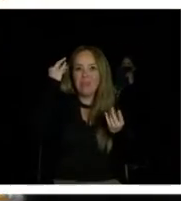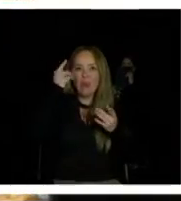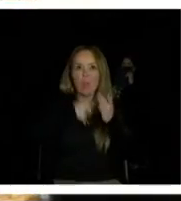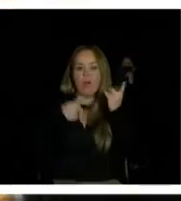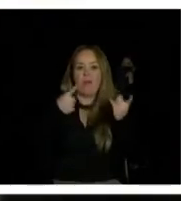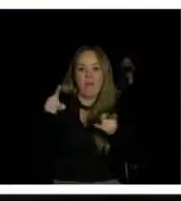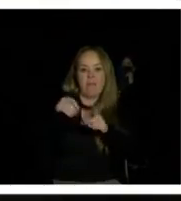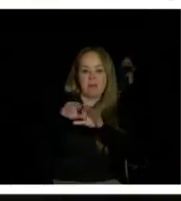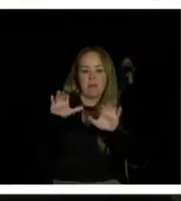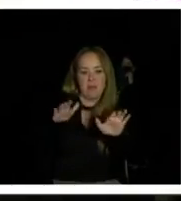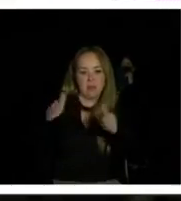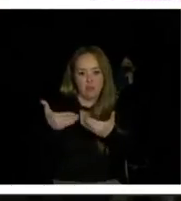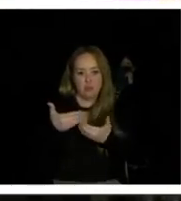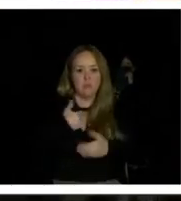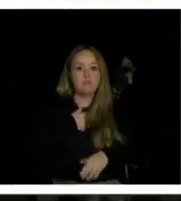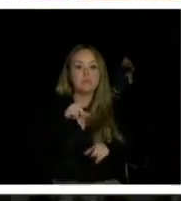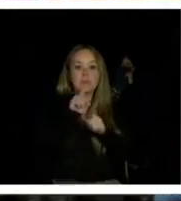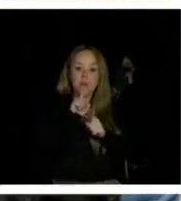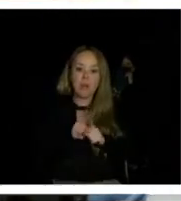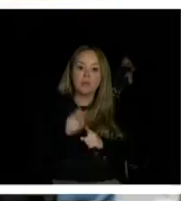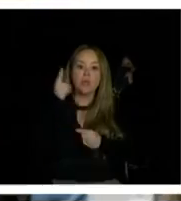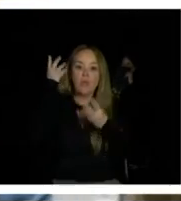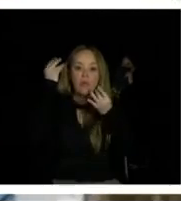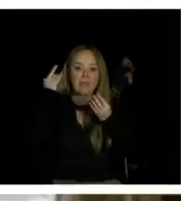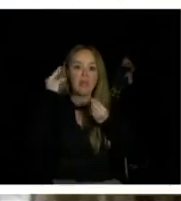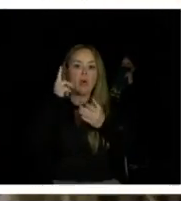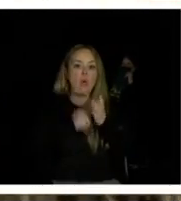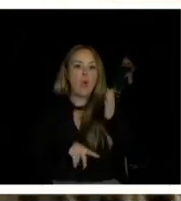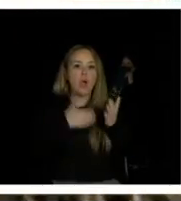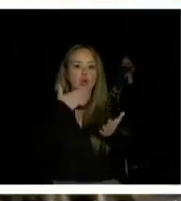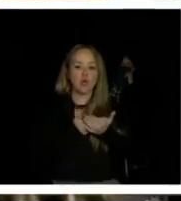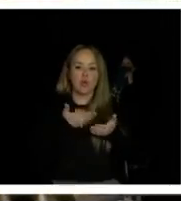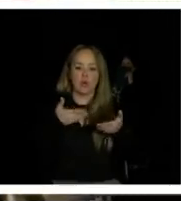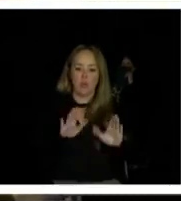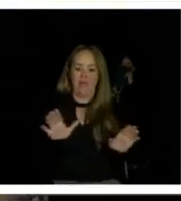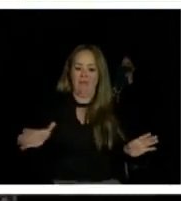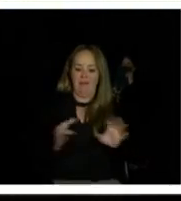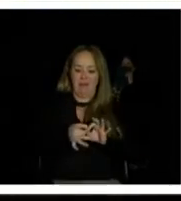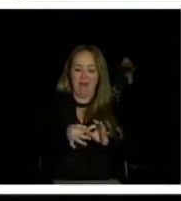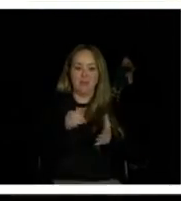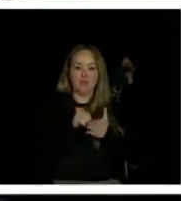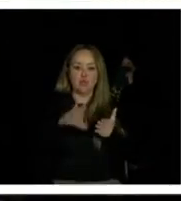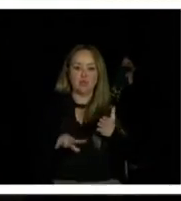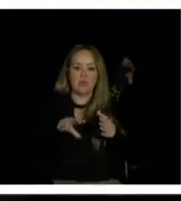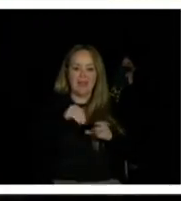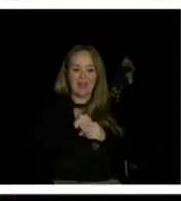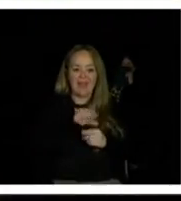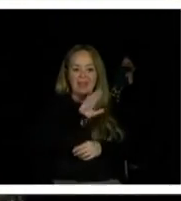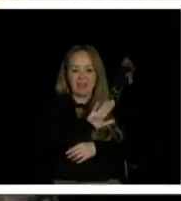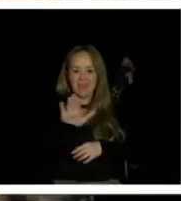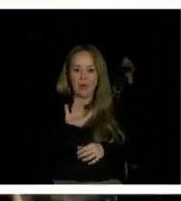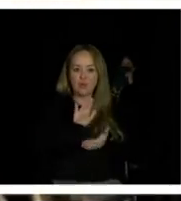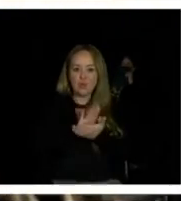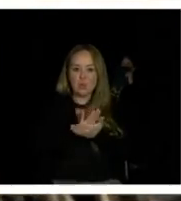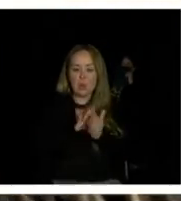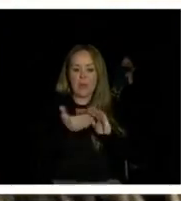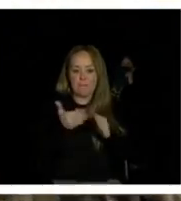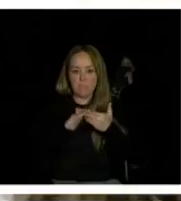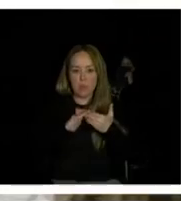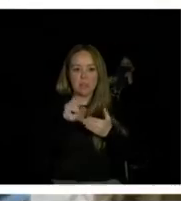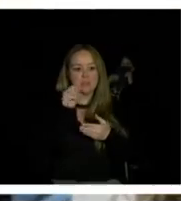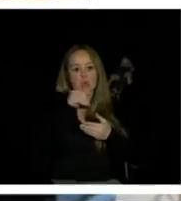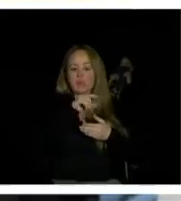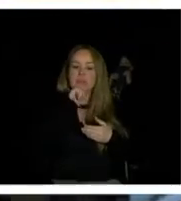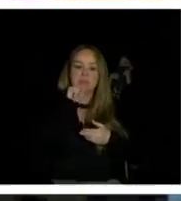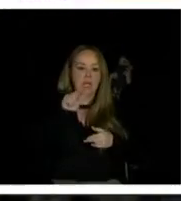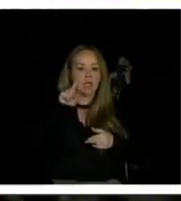in the classroom, we're also thinking about what are ways that we're connecting students into their school community, so they're not